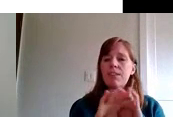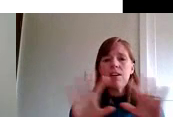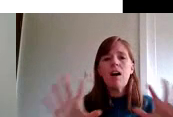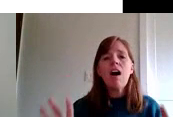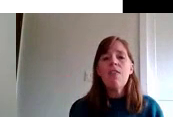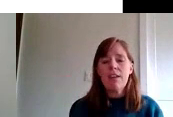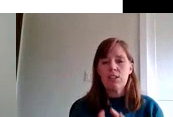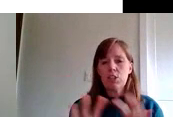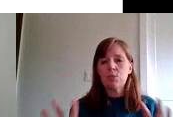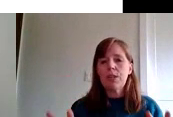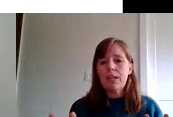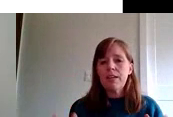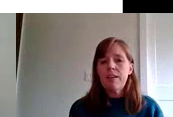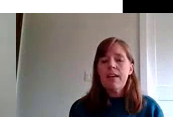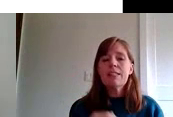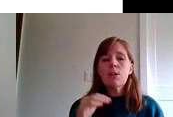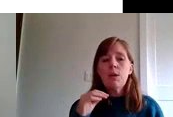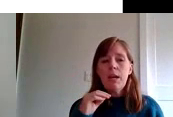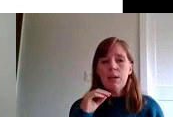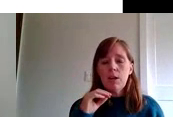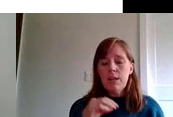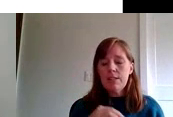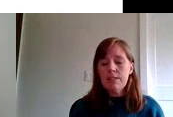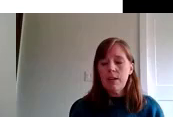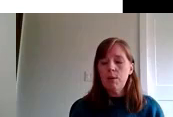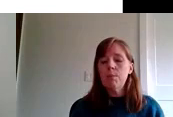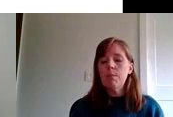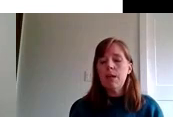make sure everything on that screen is